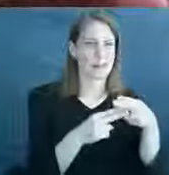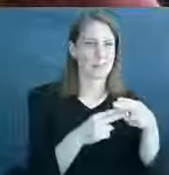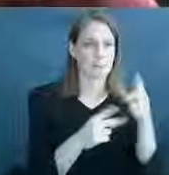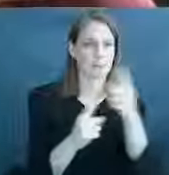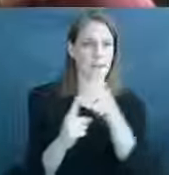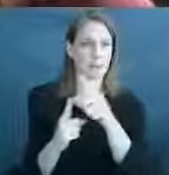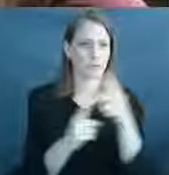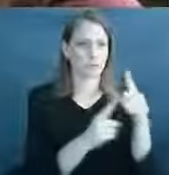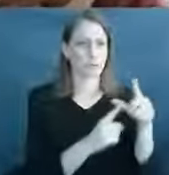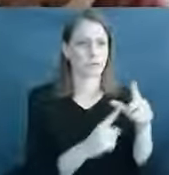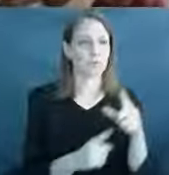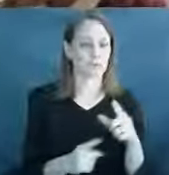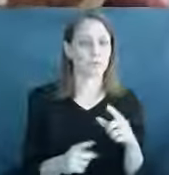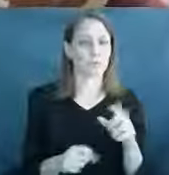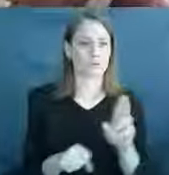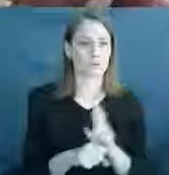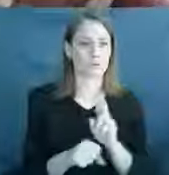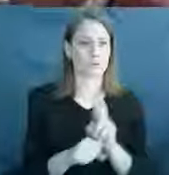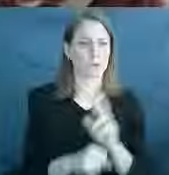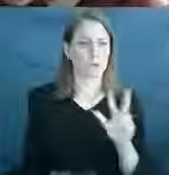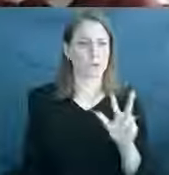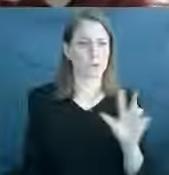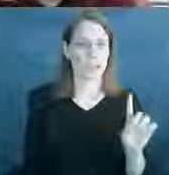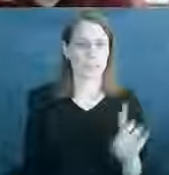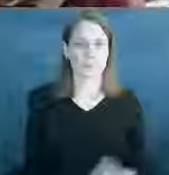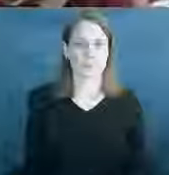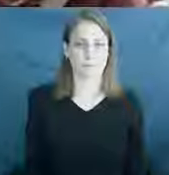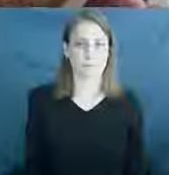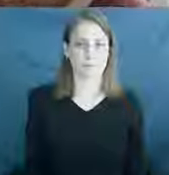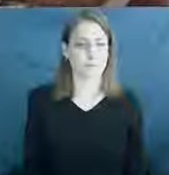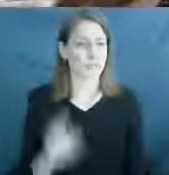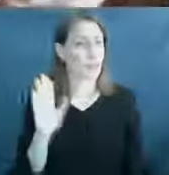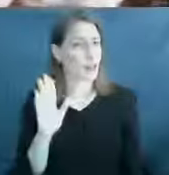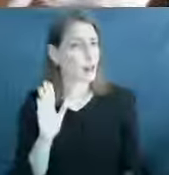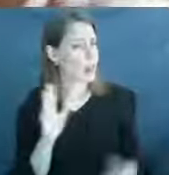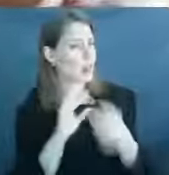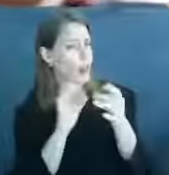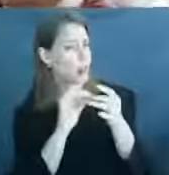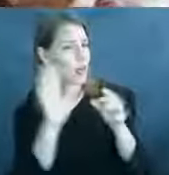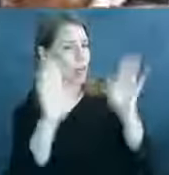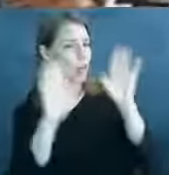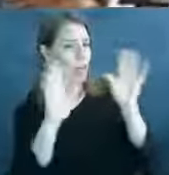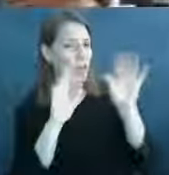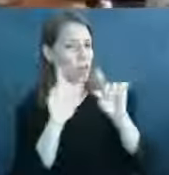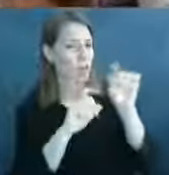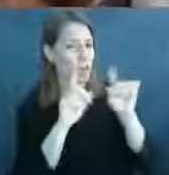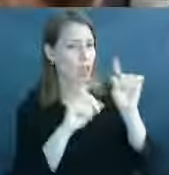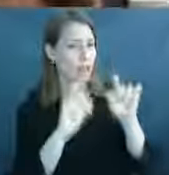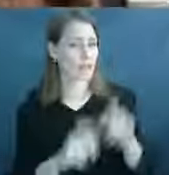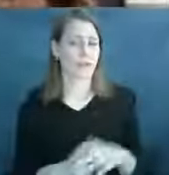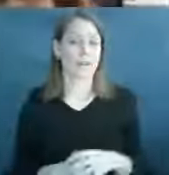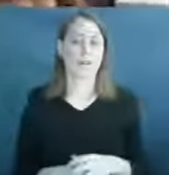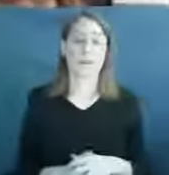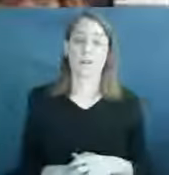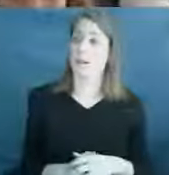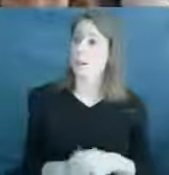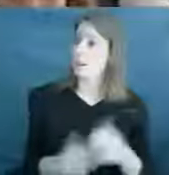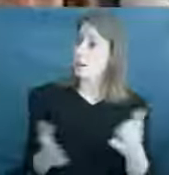was to draw their initials in 3D. So I need your help. That's excellent, that is excellent. So, can I